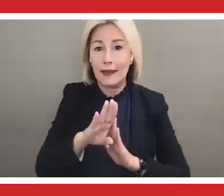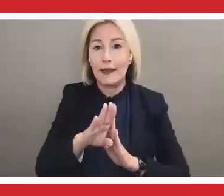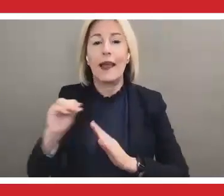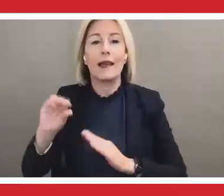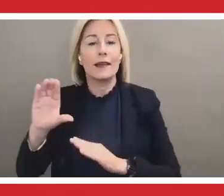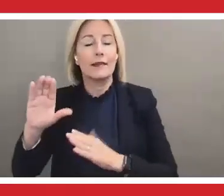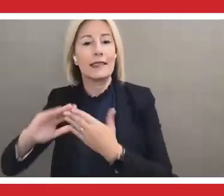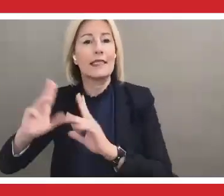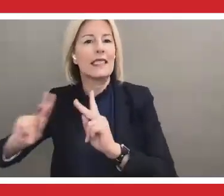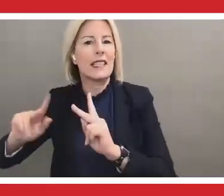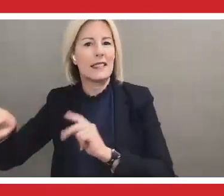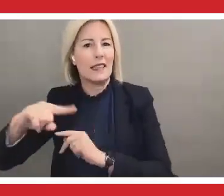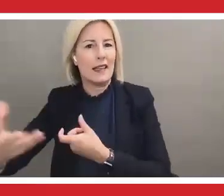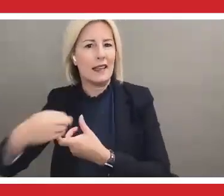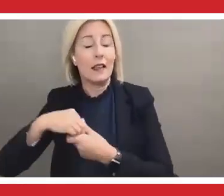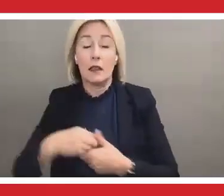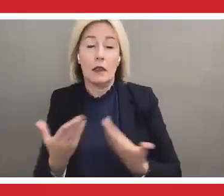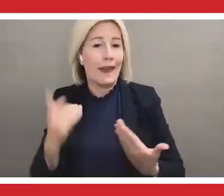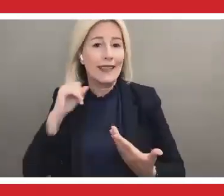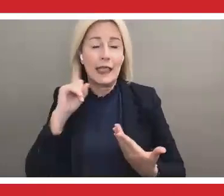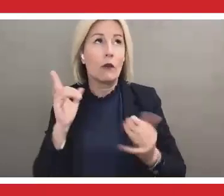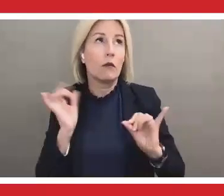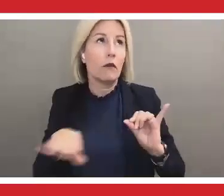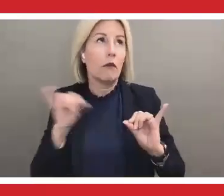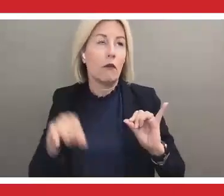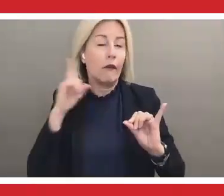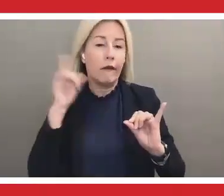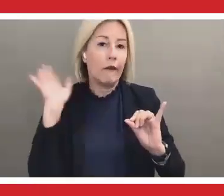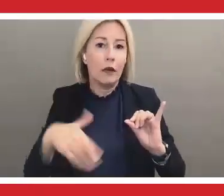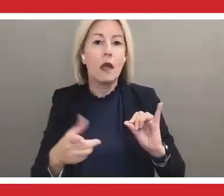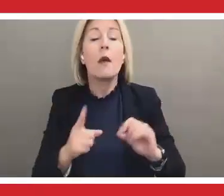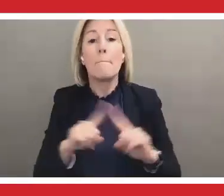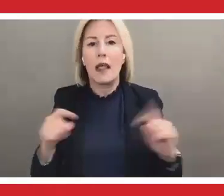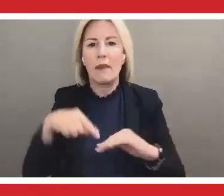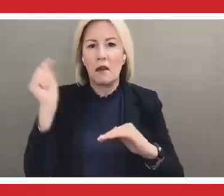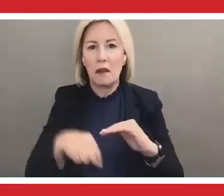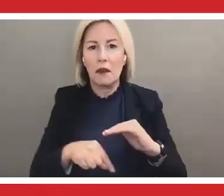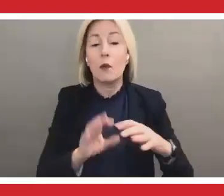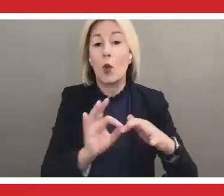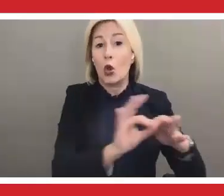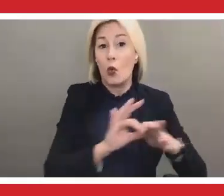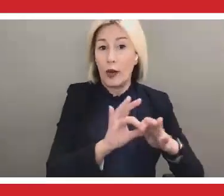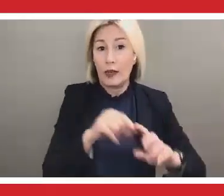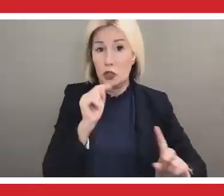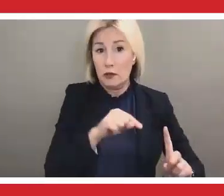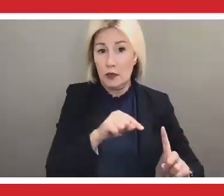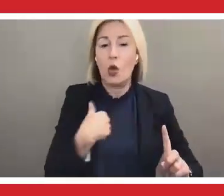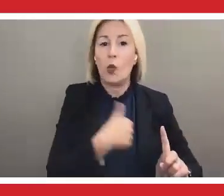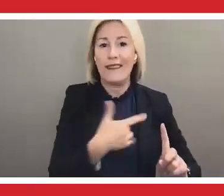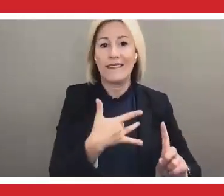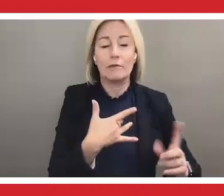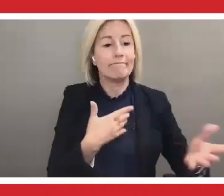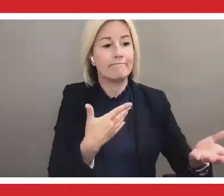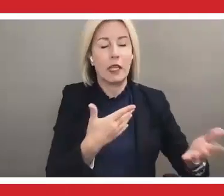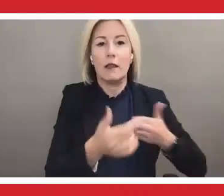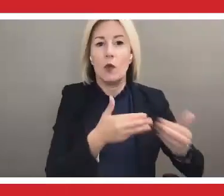they may sound like cliches, but let me go a little deeper. In terms of coordination, we felt that even though when we started